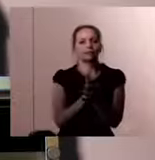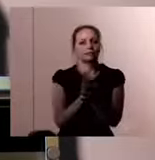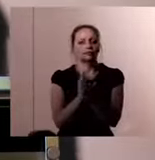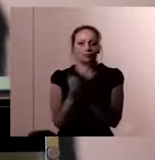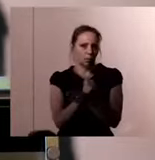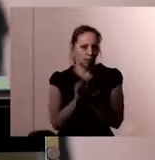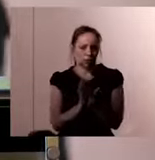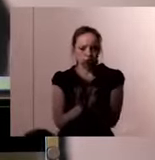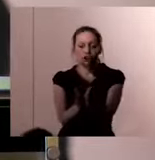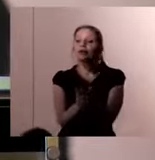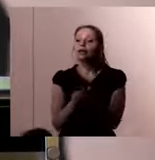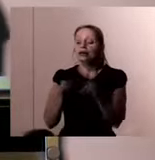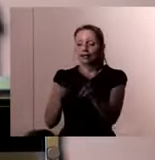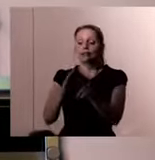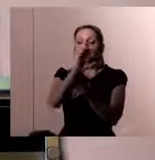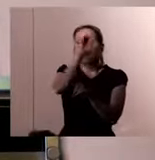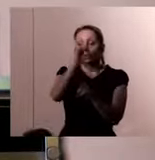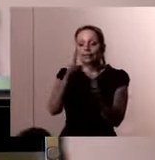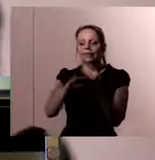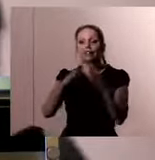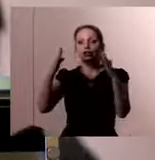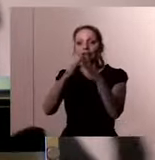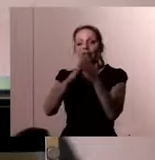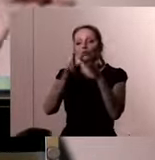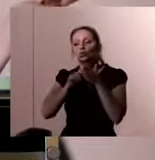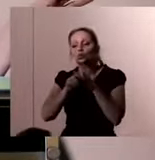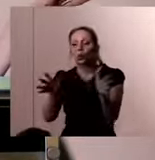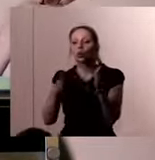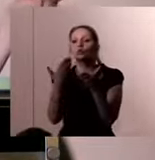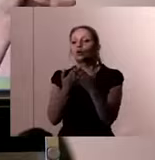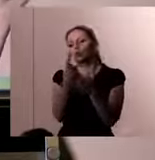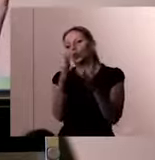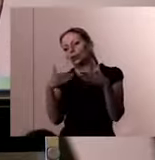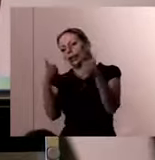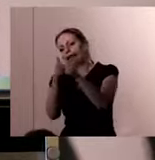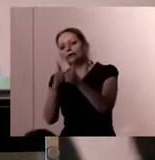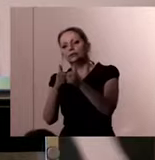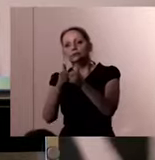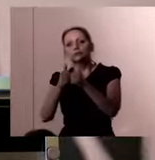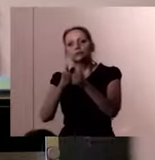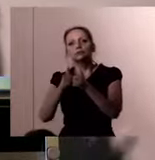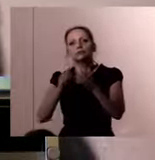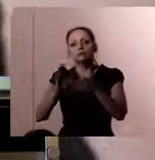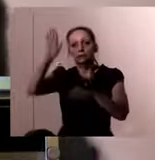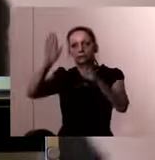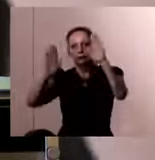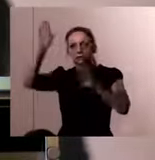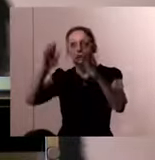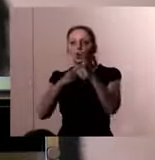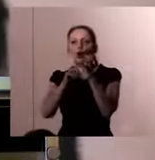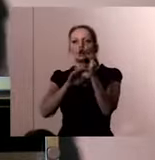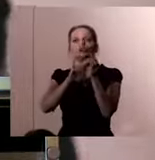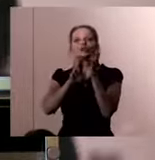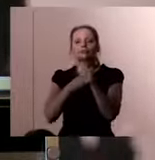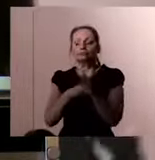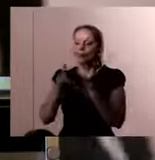rate is supposedly the percentage of houses that were sold after a weekend's worth of auctions. And what one of the things that happens